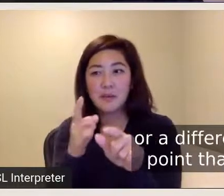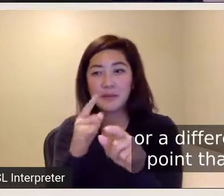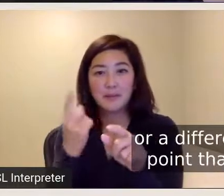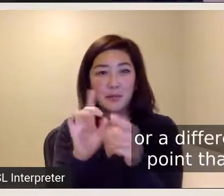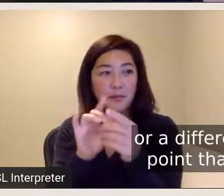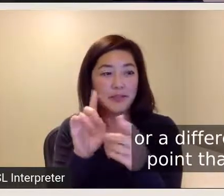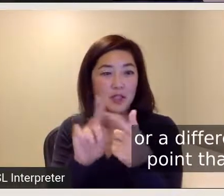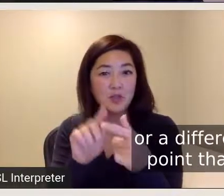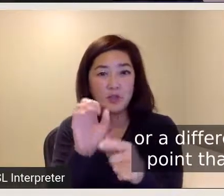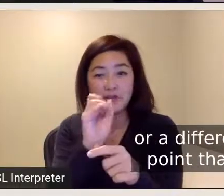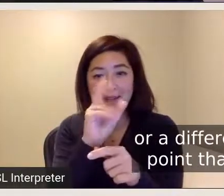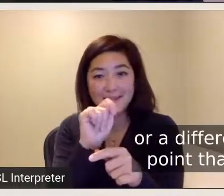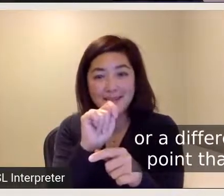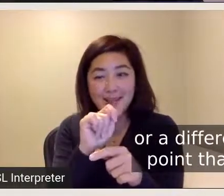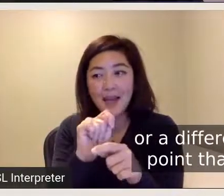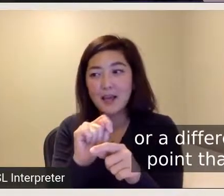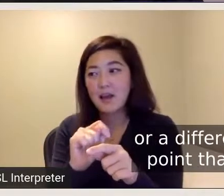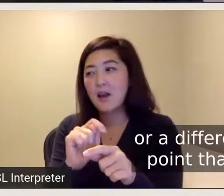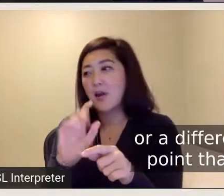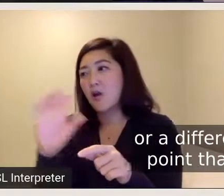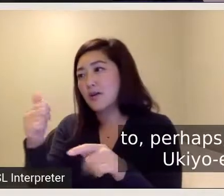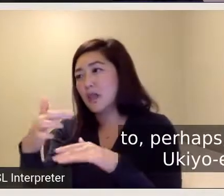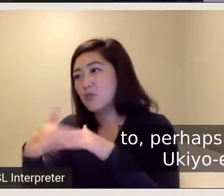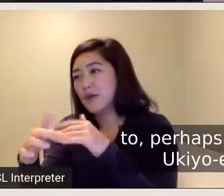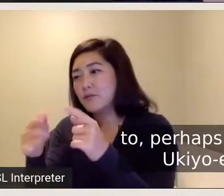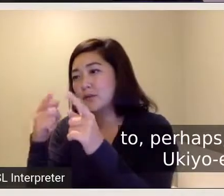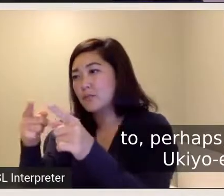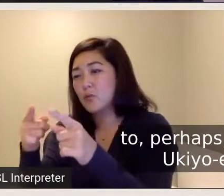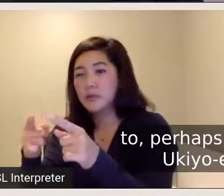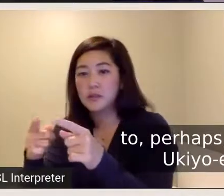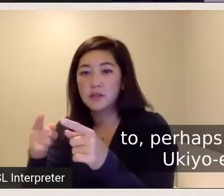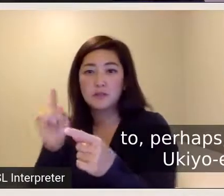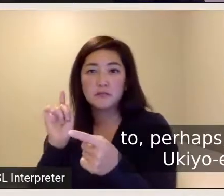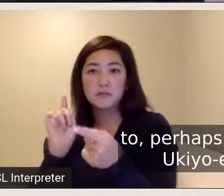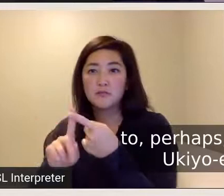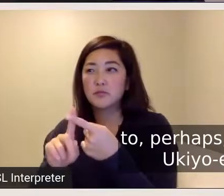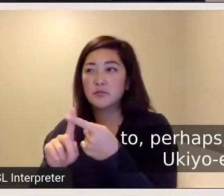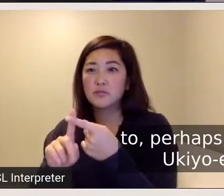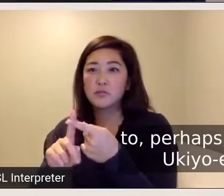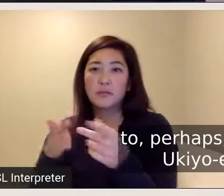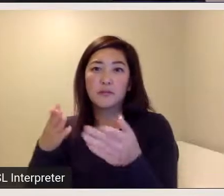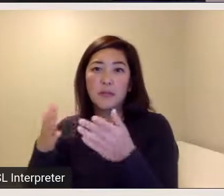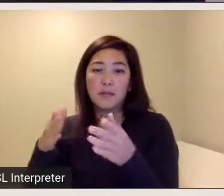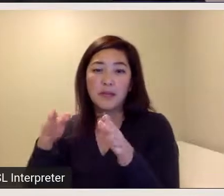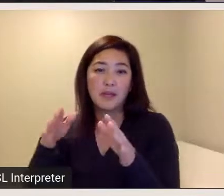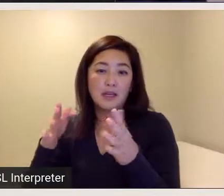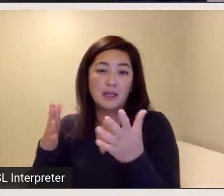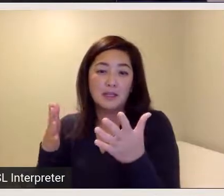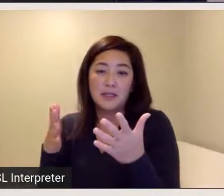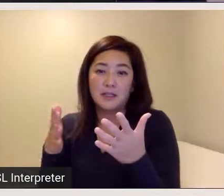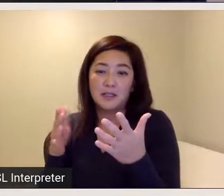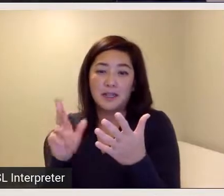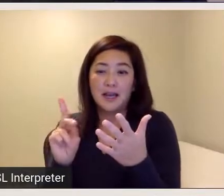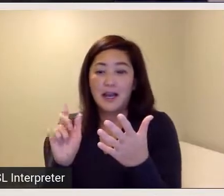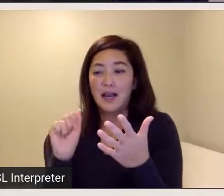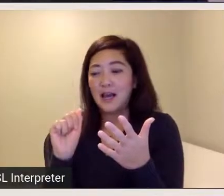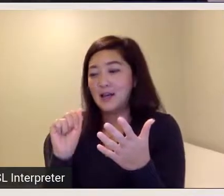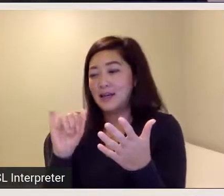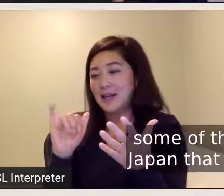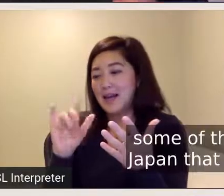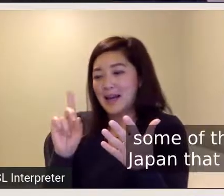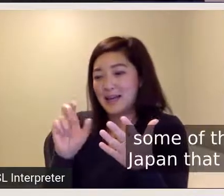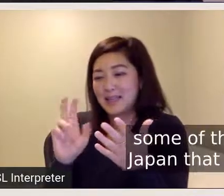or a different reference point that he's using to perhaps a kaidan type